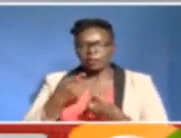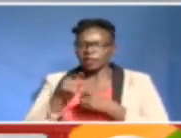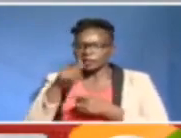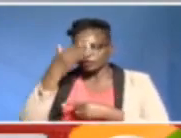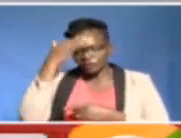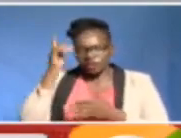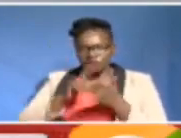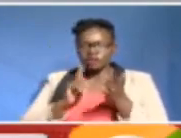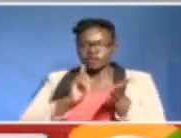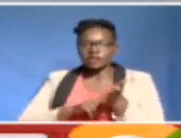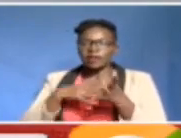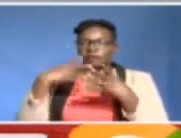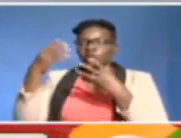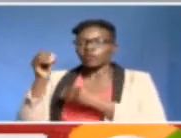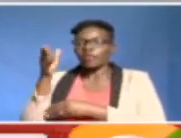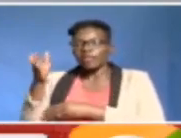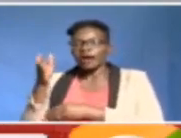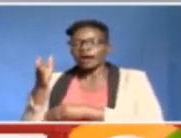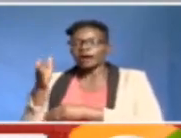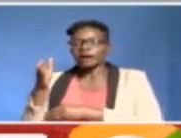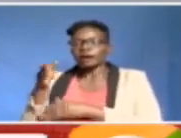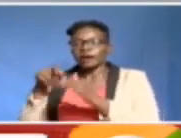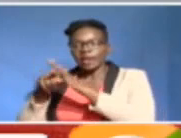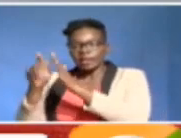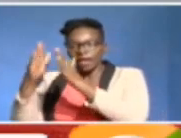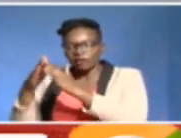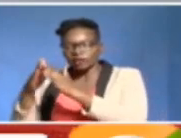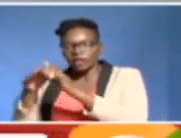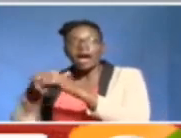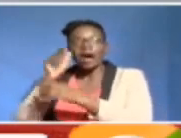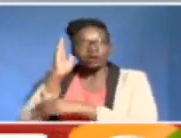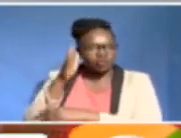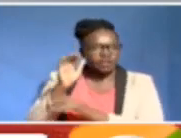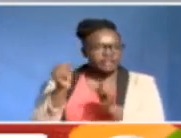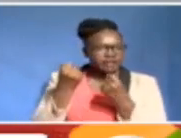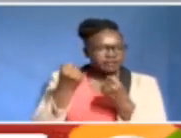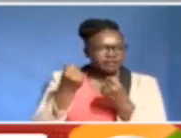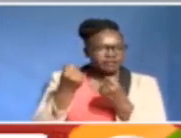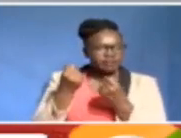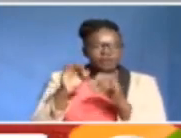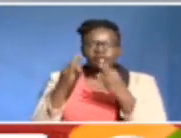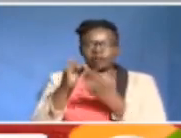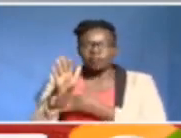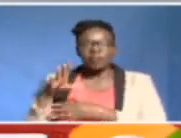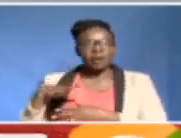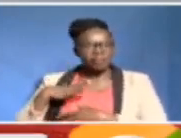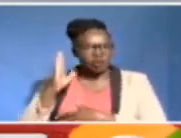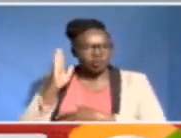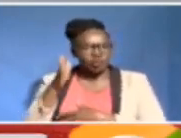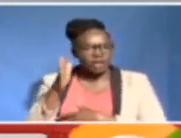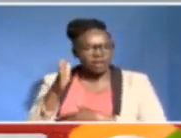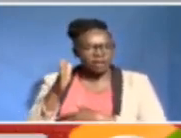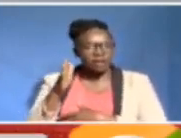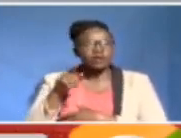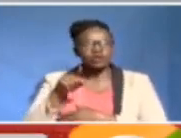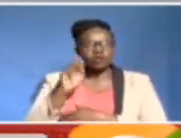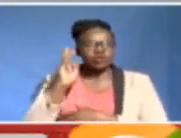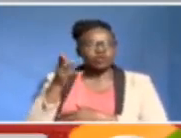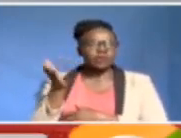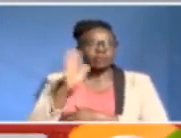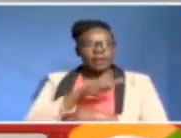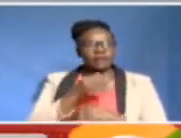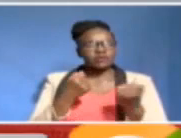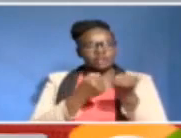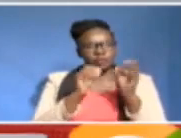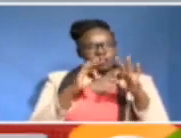go through that door, are you going to come back? What is behind that door? Is your family going to be proud of you? Are you going to be able to come back to support your family?